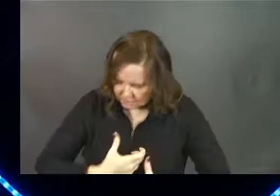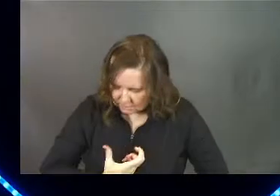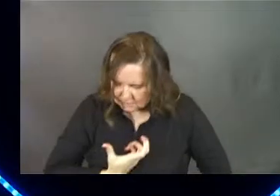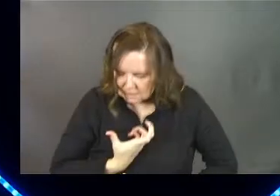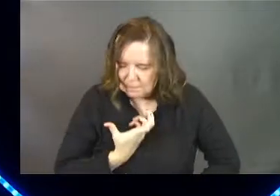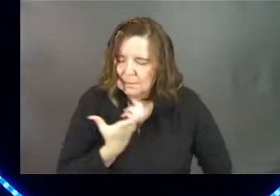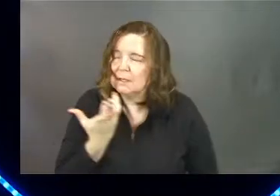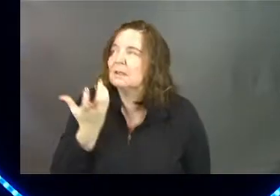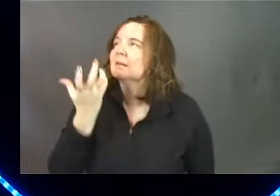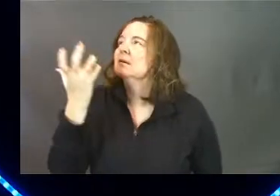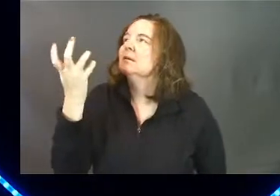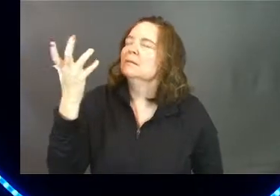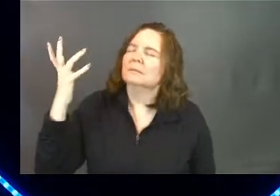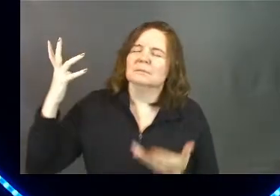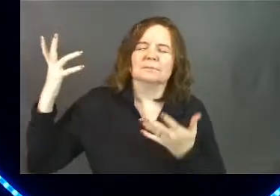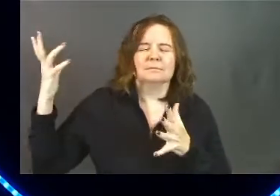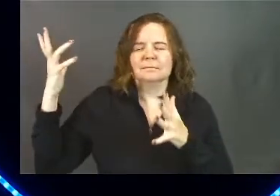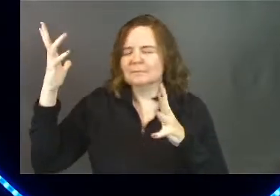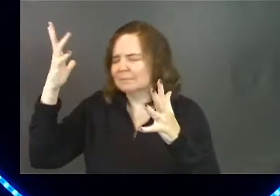Everything that's in me,